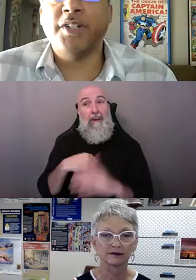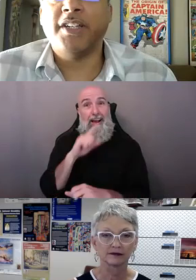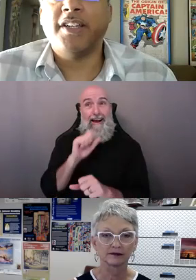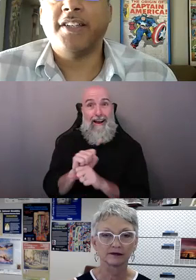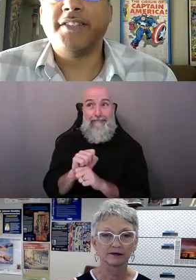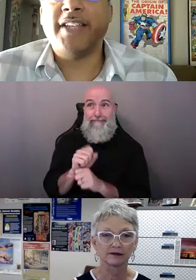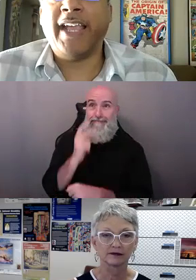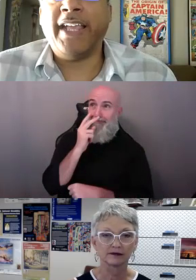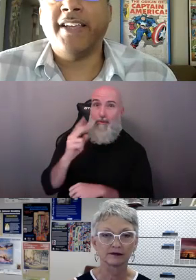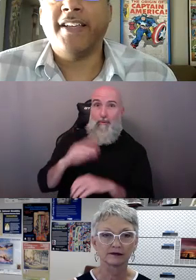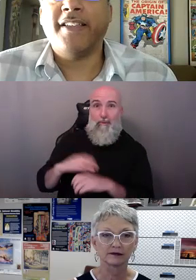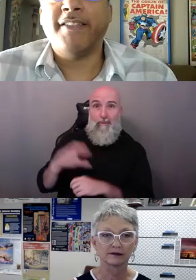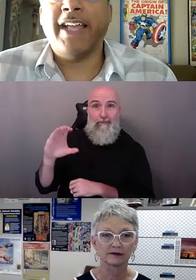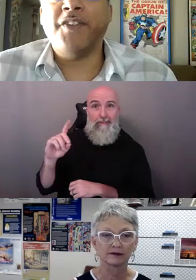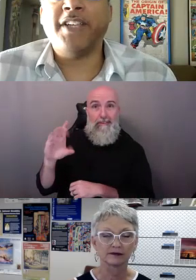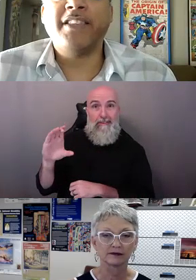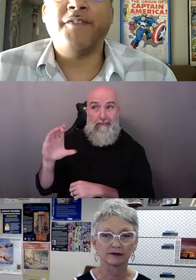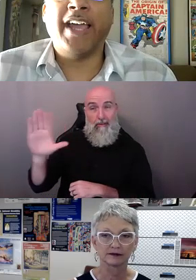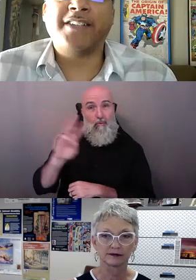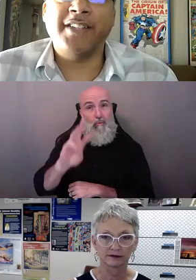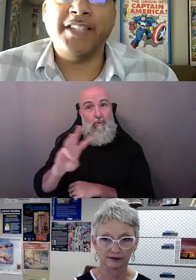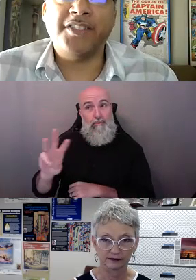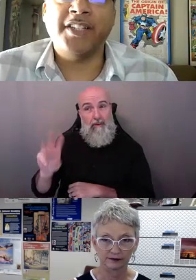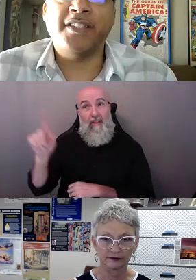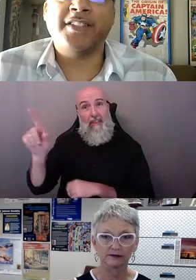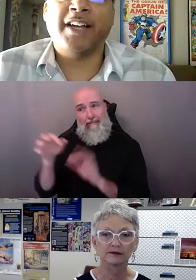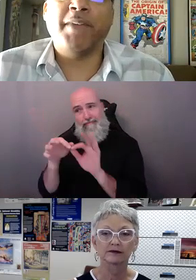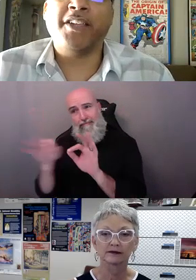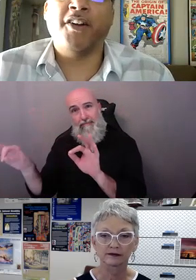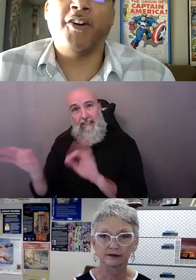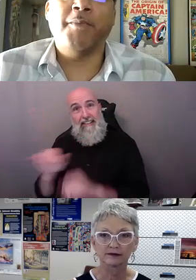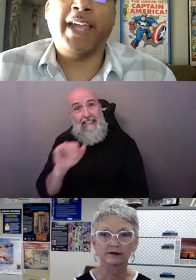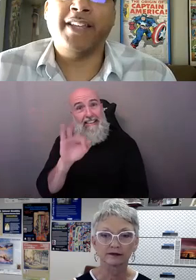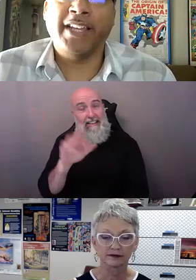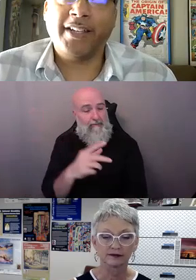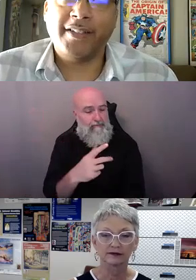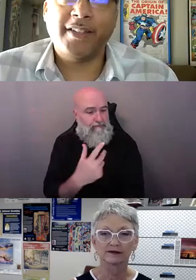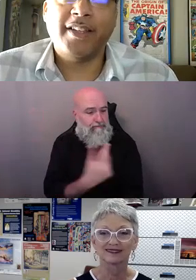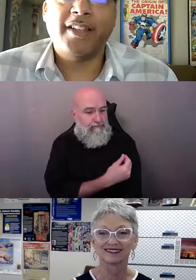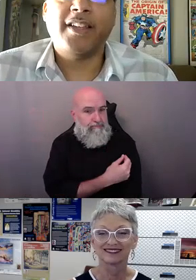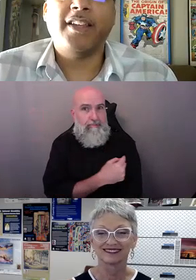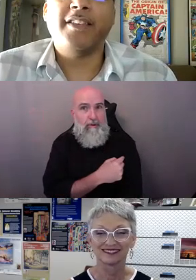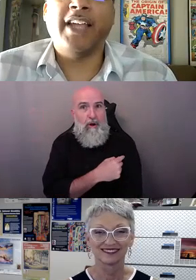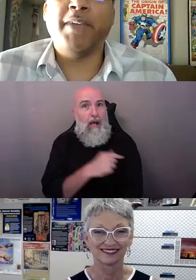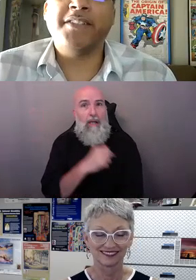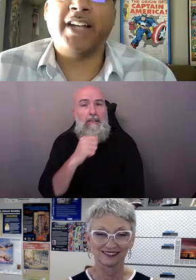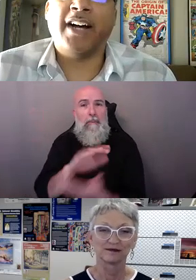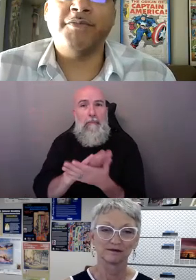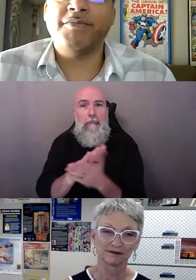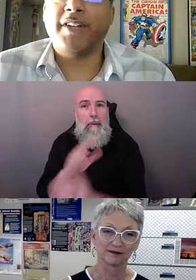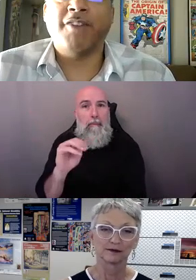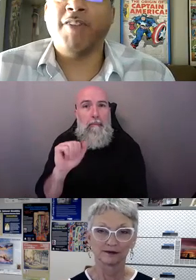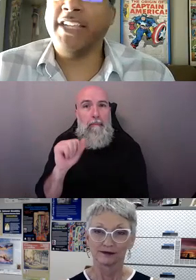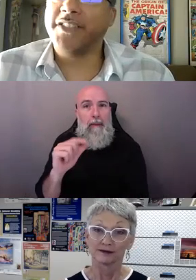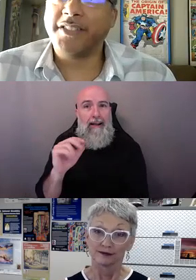to say that if you get the vaccination, it does not make your arm magnetic. That may